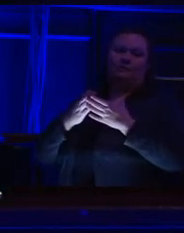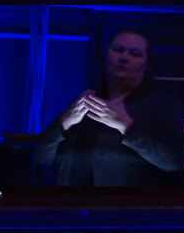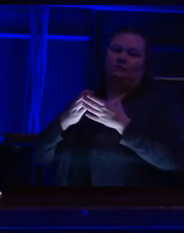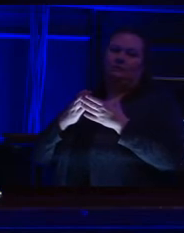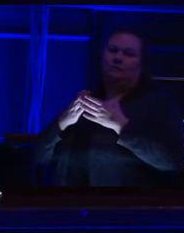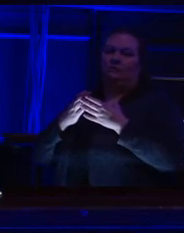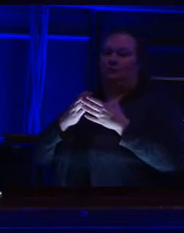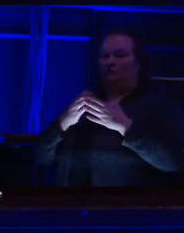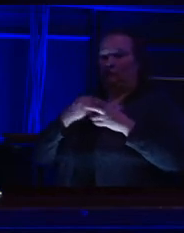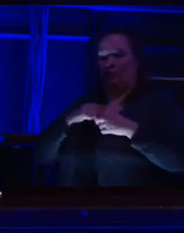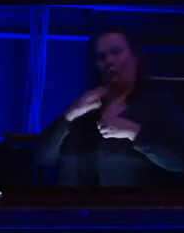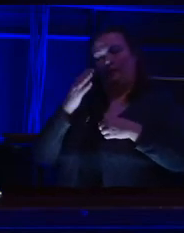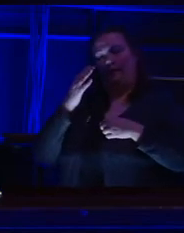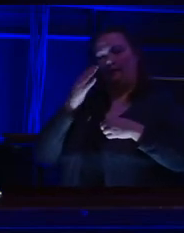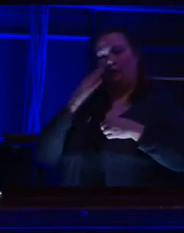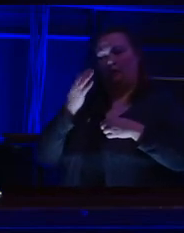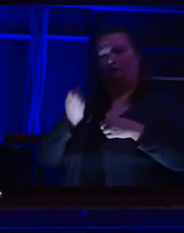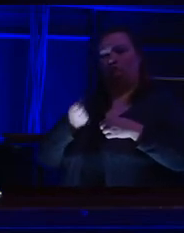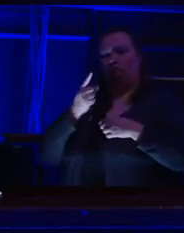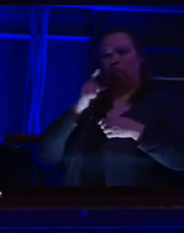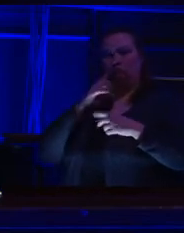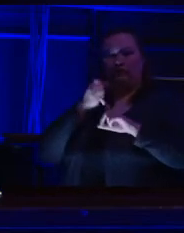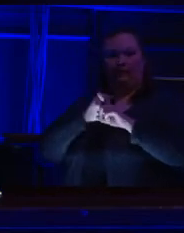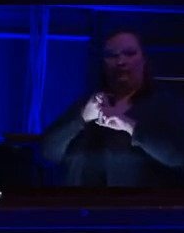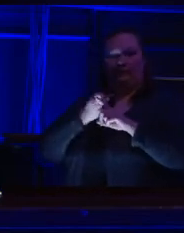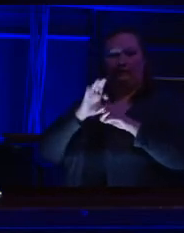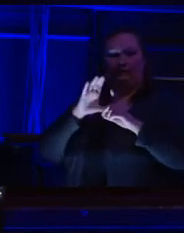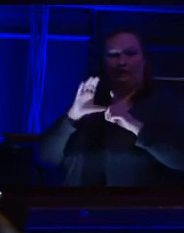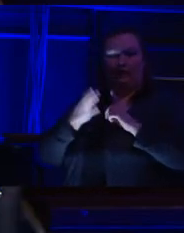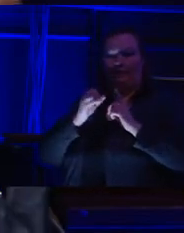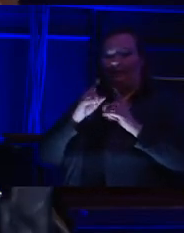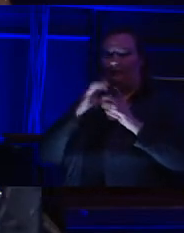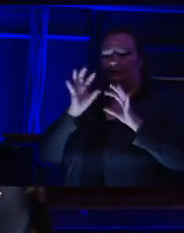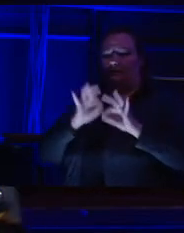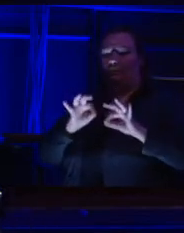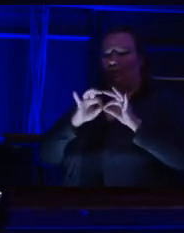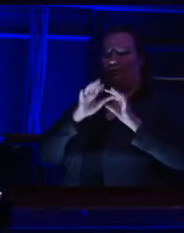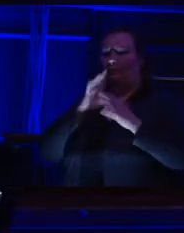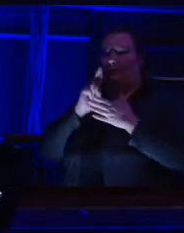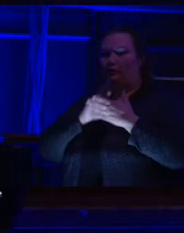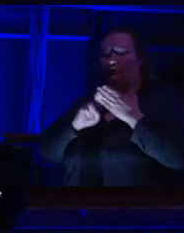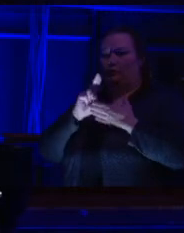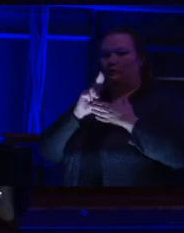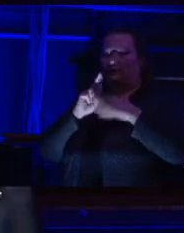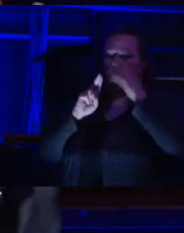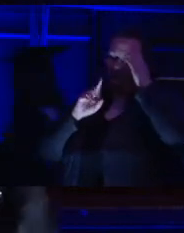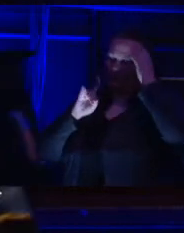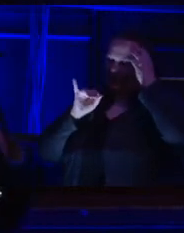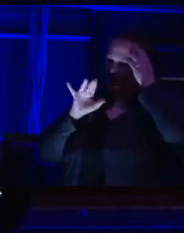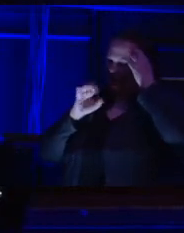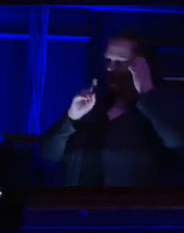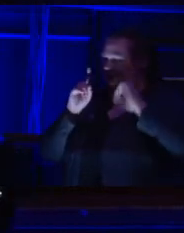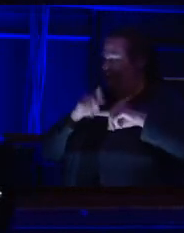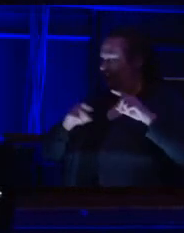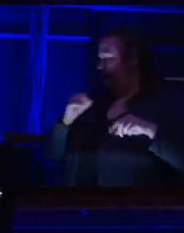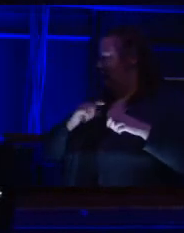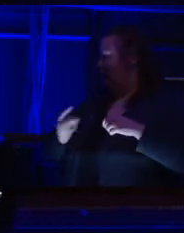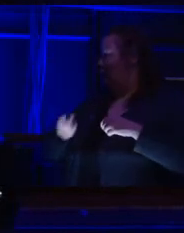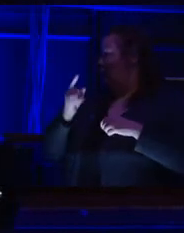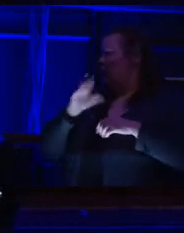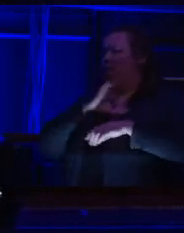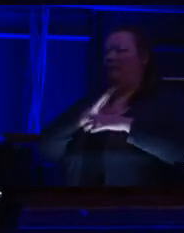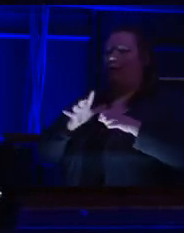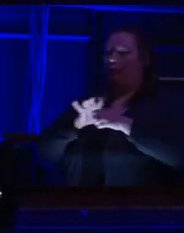that understanding the impact of climate change on forests, the importance of biodiversity in being one powerful